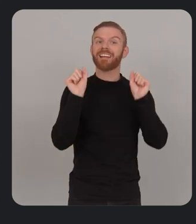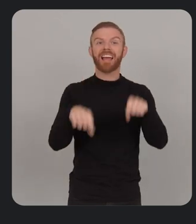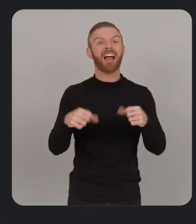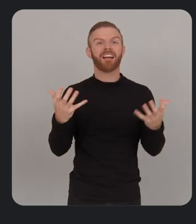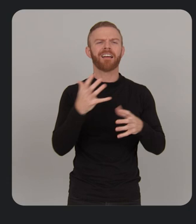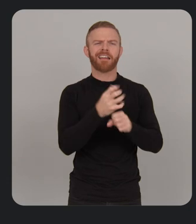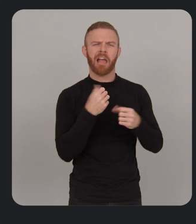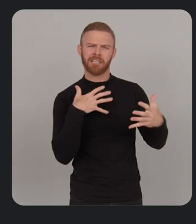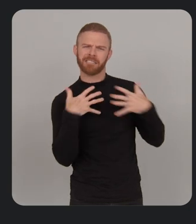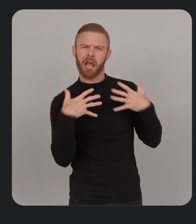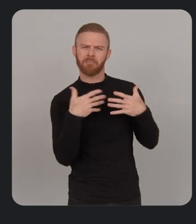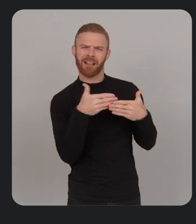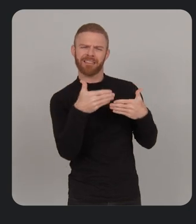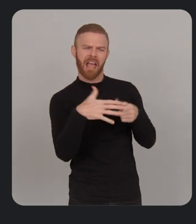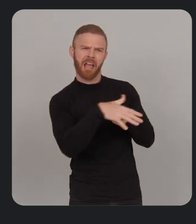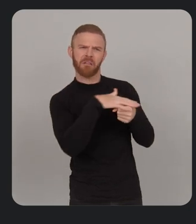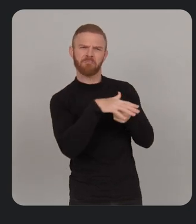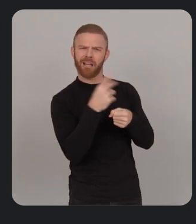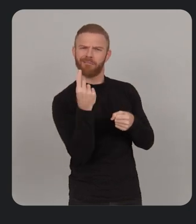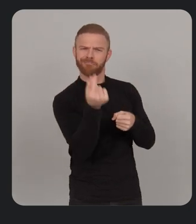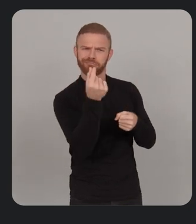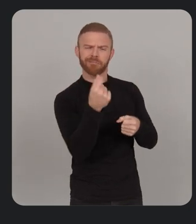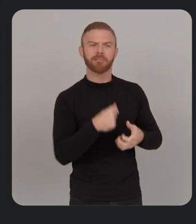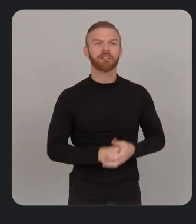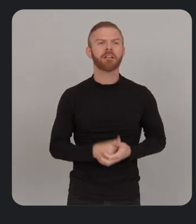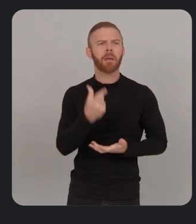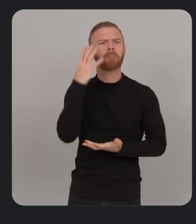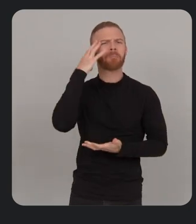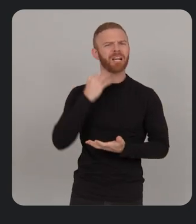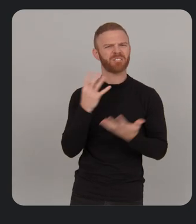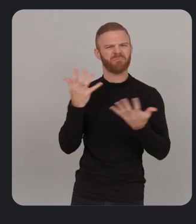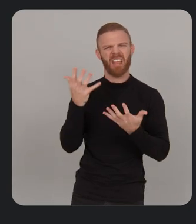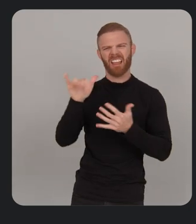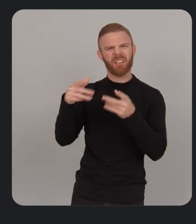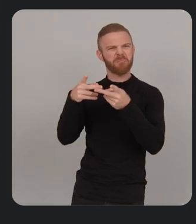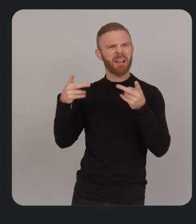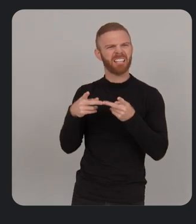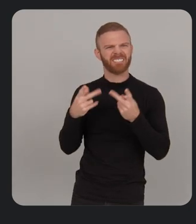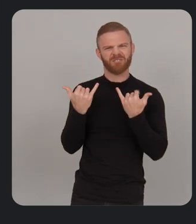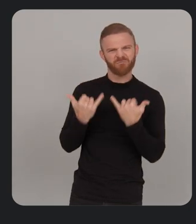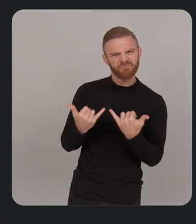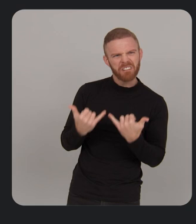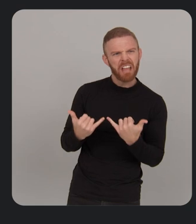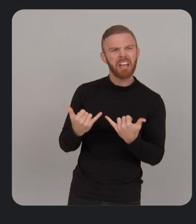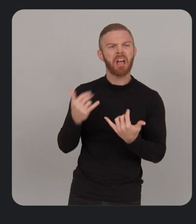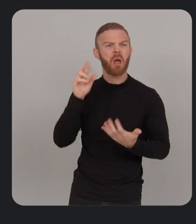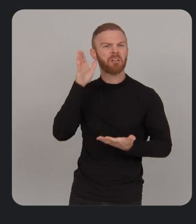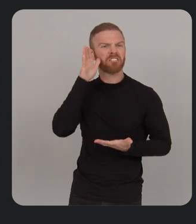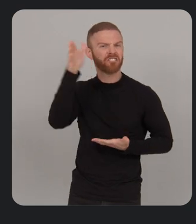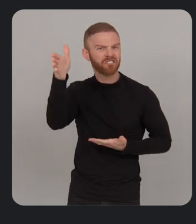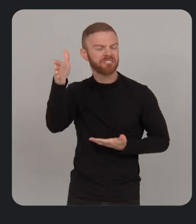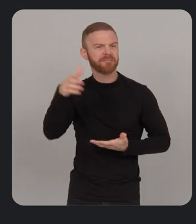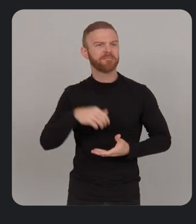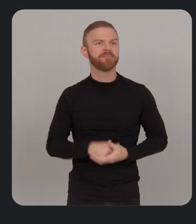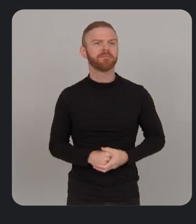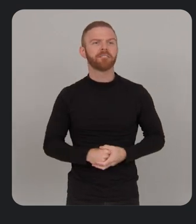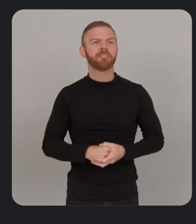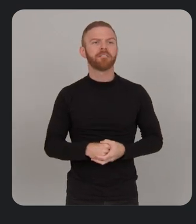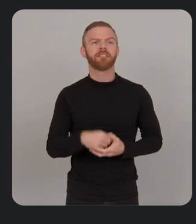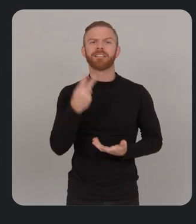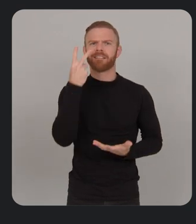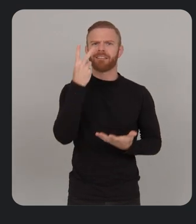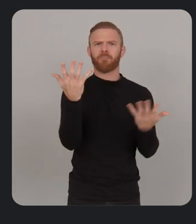you'll be able to get the vibe of a neighborhood at a glance, experience what a place will be like today or in the future,